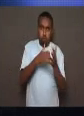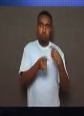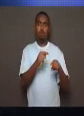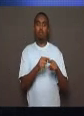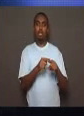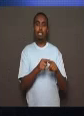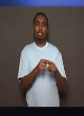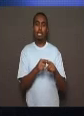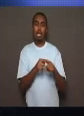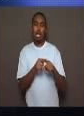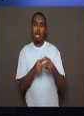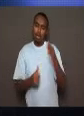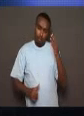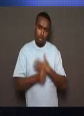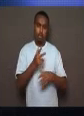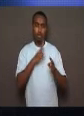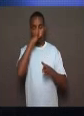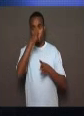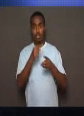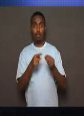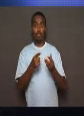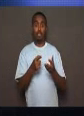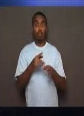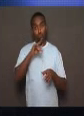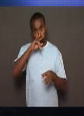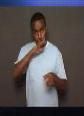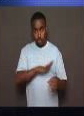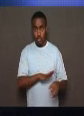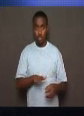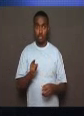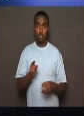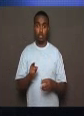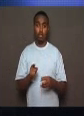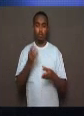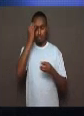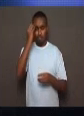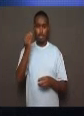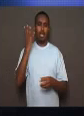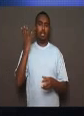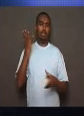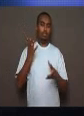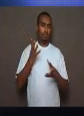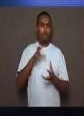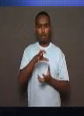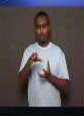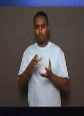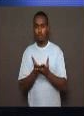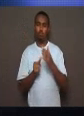of catastrophic events that involves the children in an unforgettable